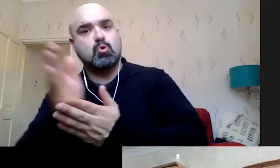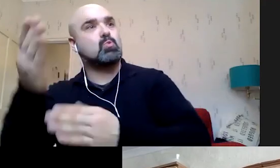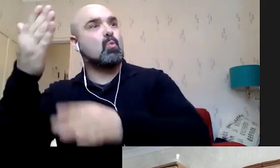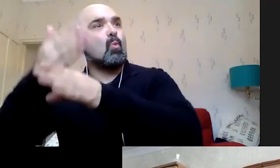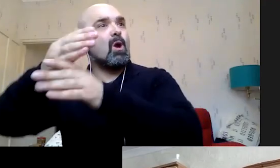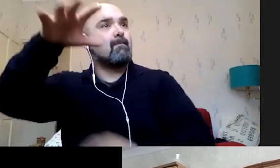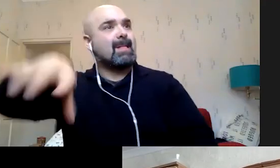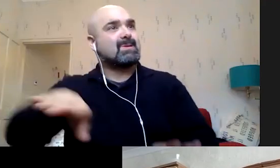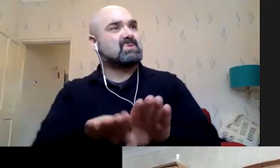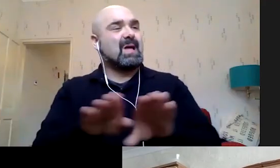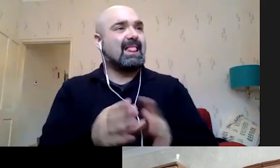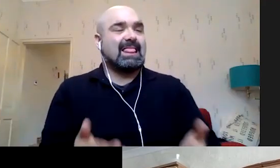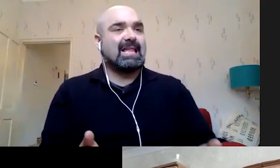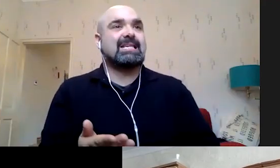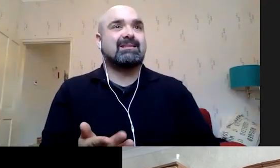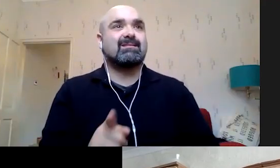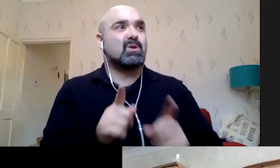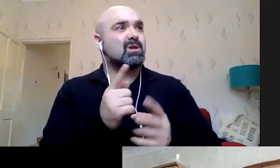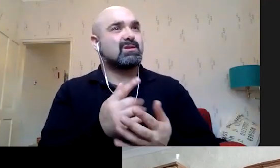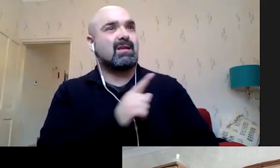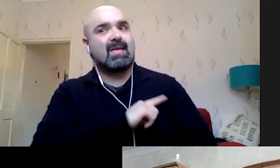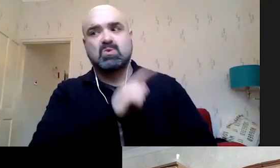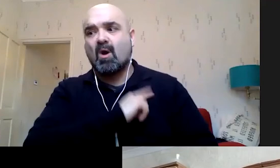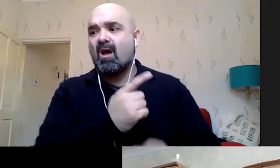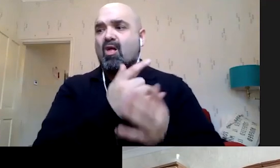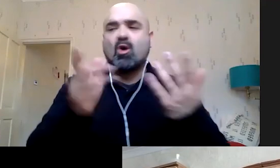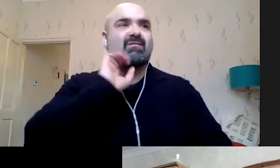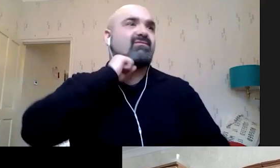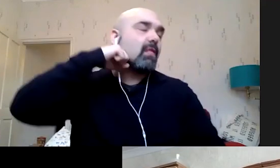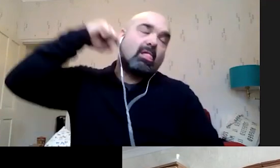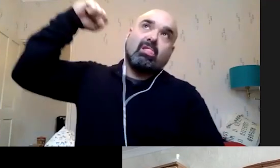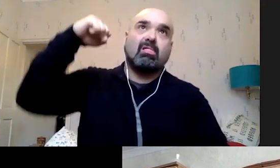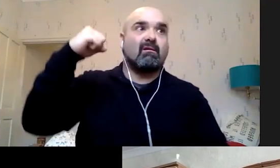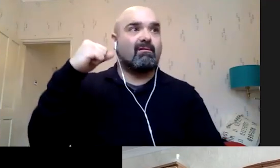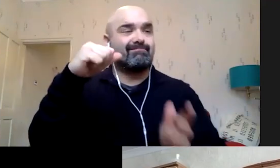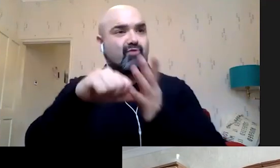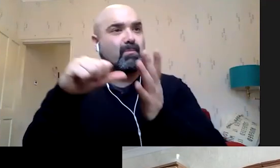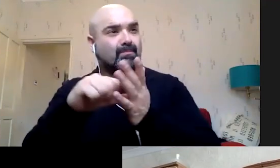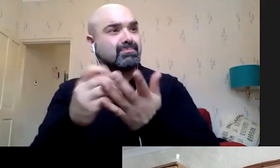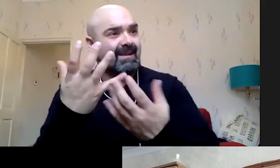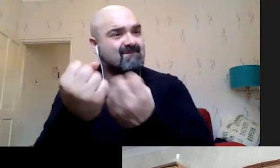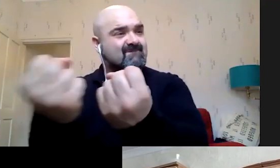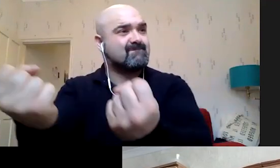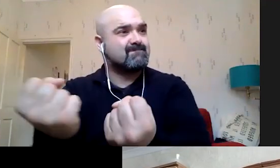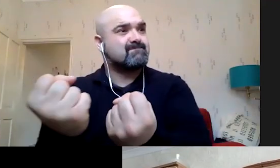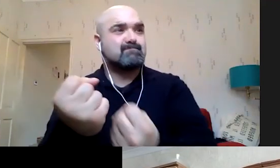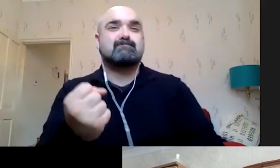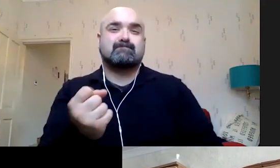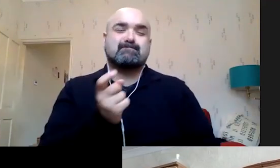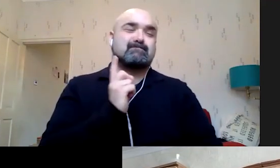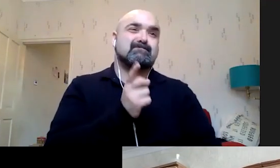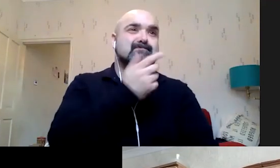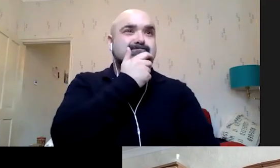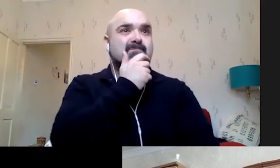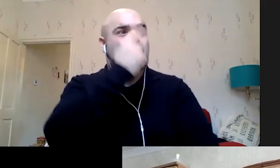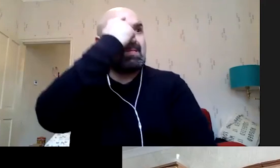is something, you know, the number of suicides and so forth, all of that is still a huge area, a difficult one. So